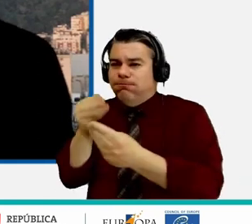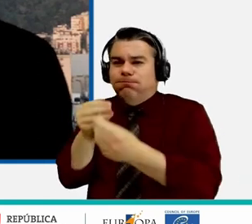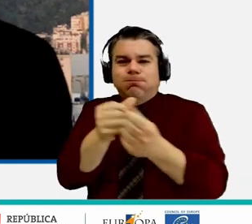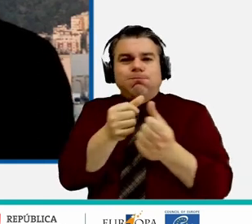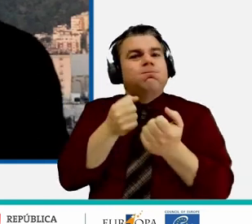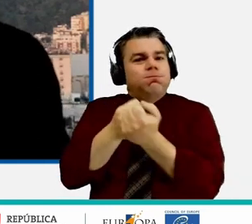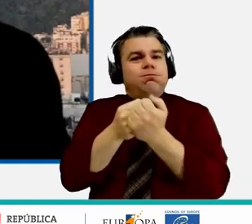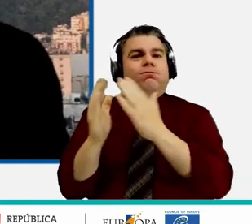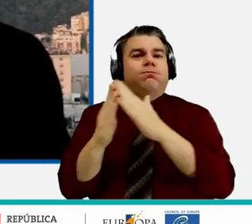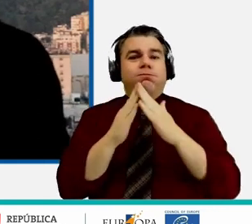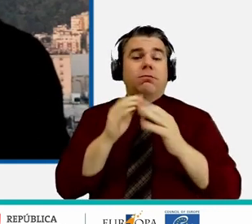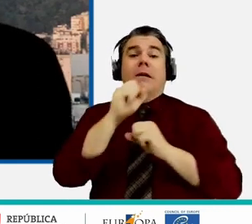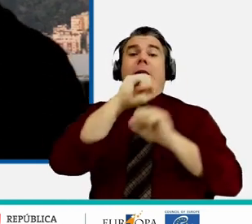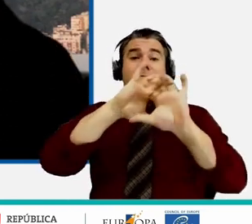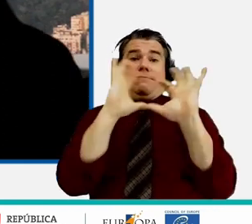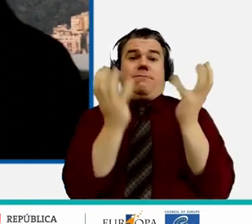in